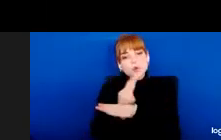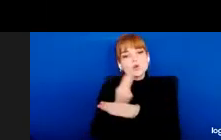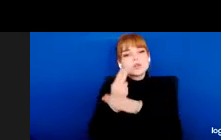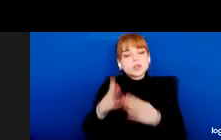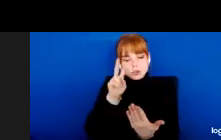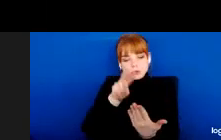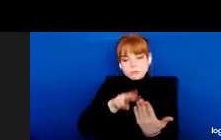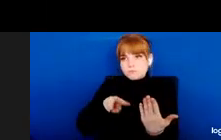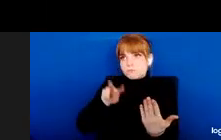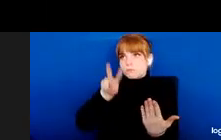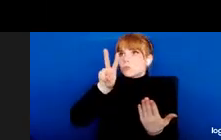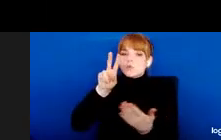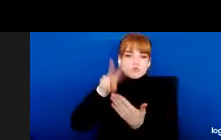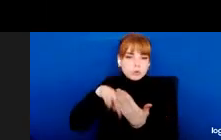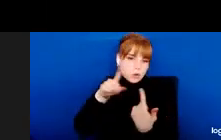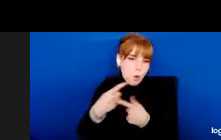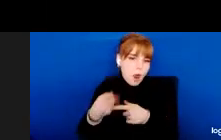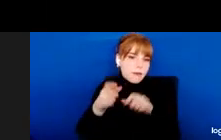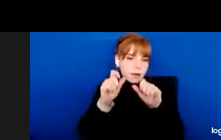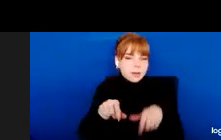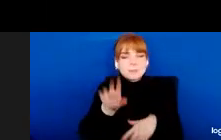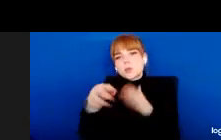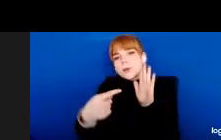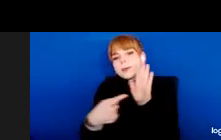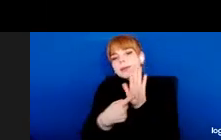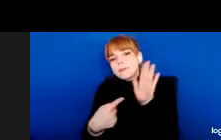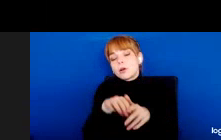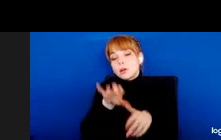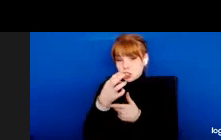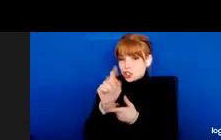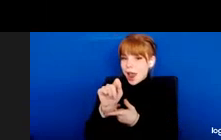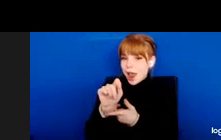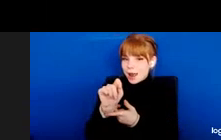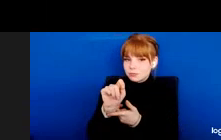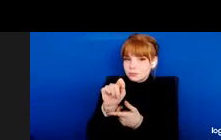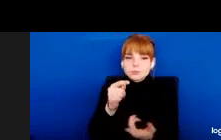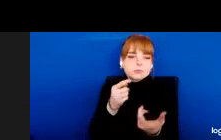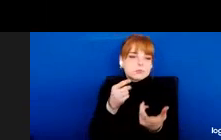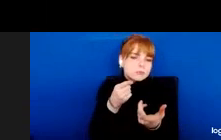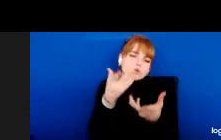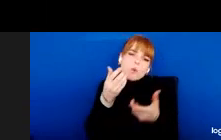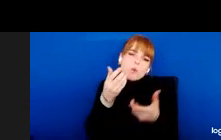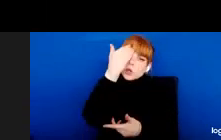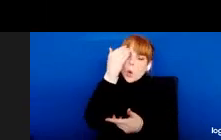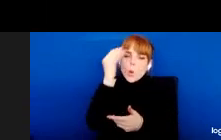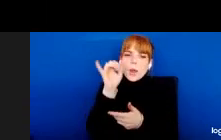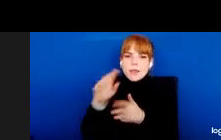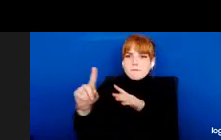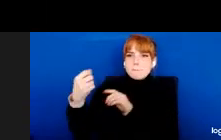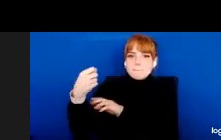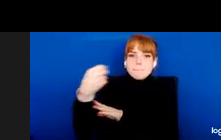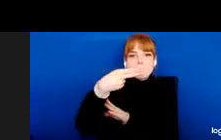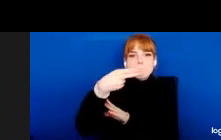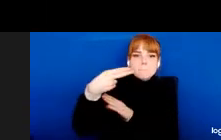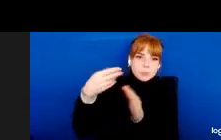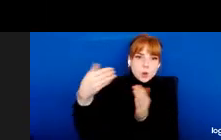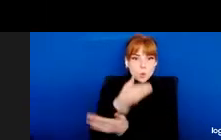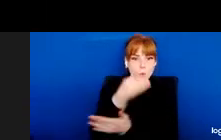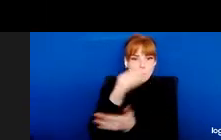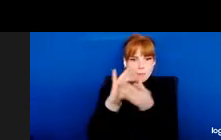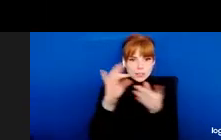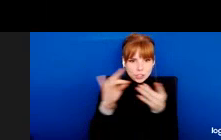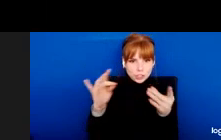a chat. You're typing in chat. You want to know when new messages are posted to chat, but probably not mid-word while you're typing. It's like,